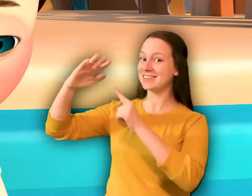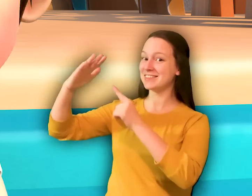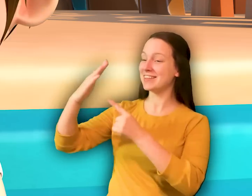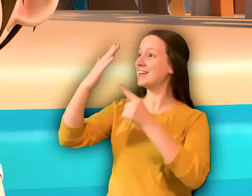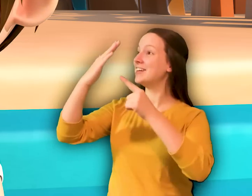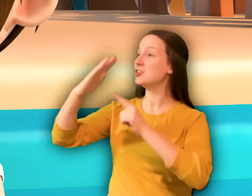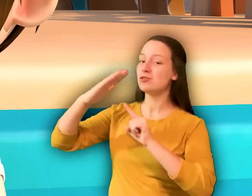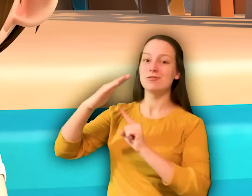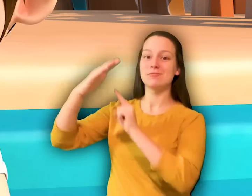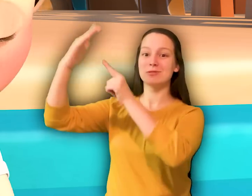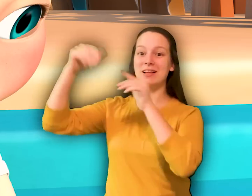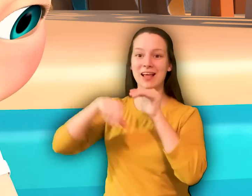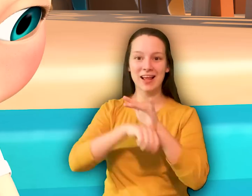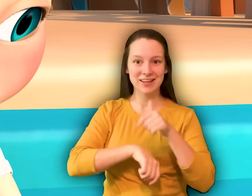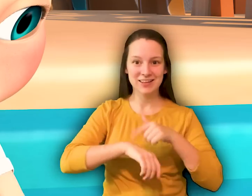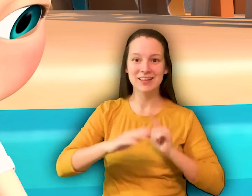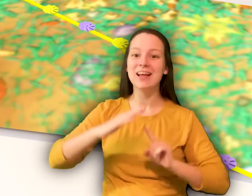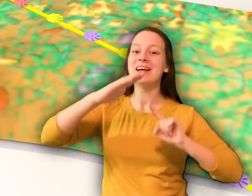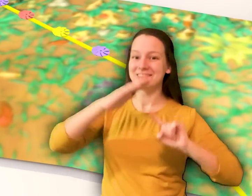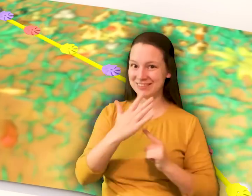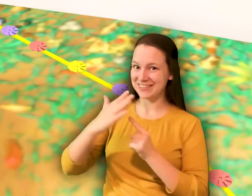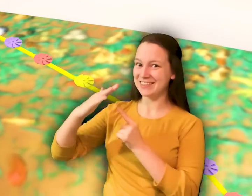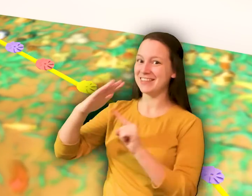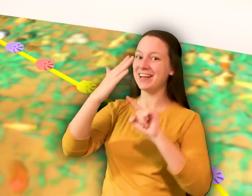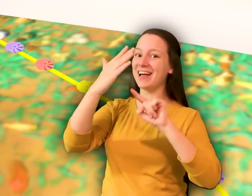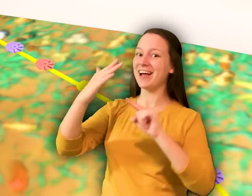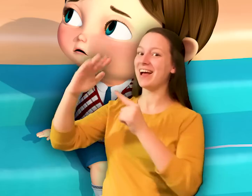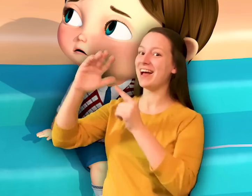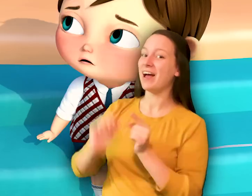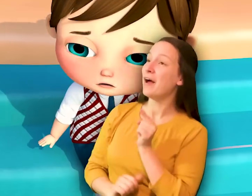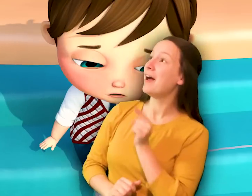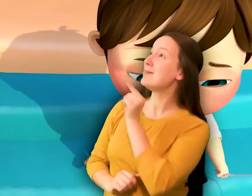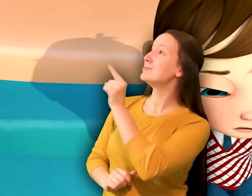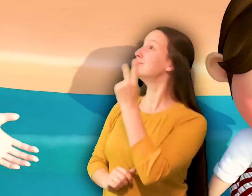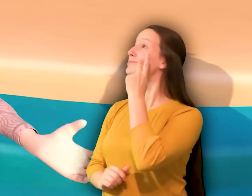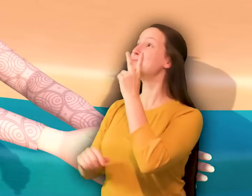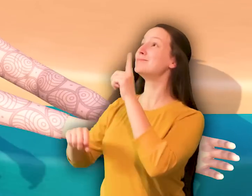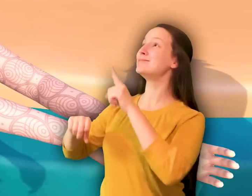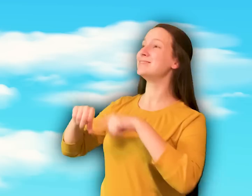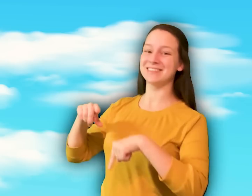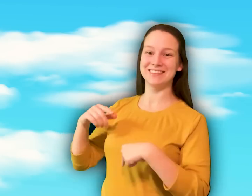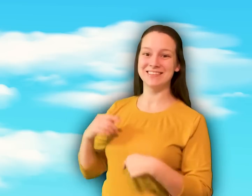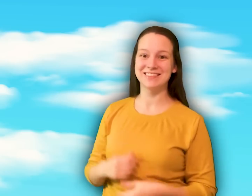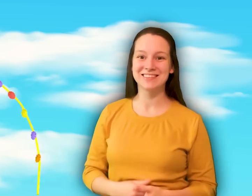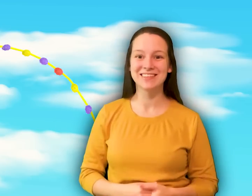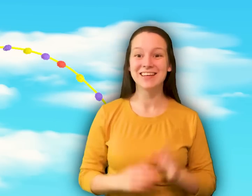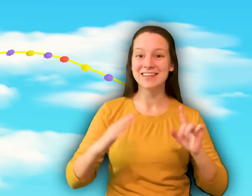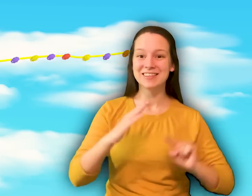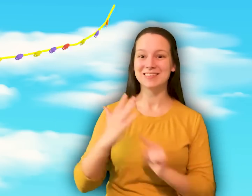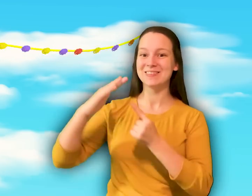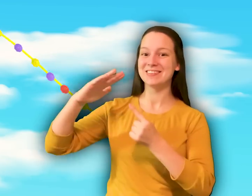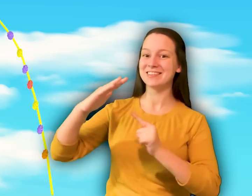here we go with a guide to fly up at night here we go with a guite flying out of